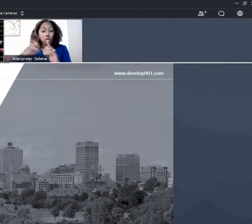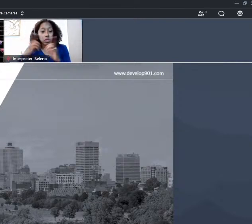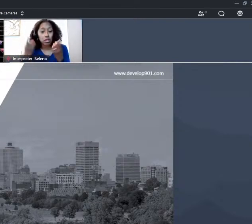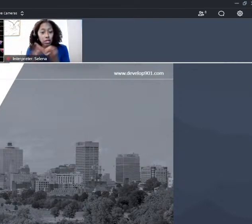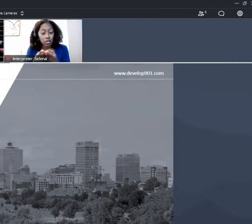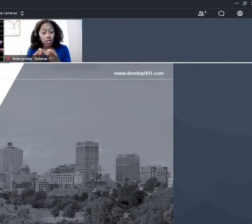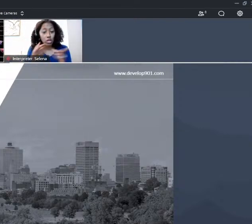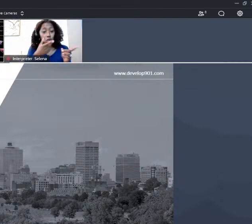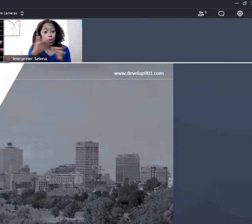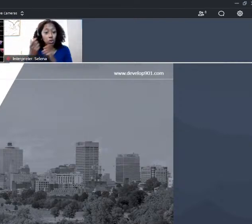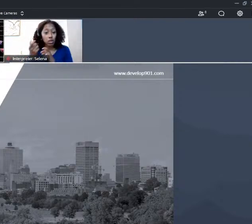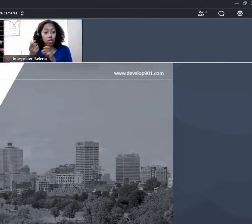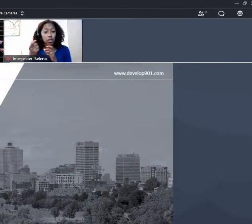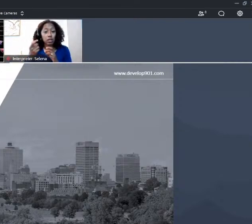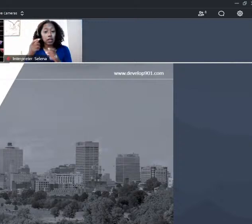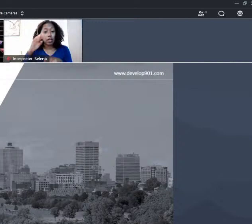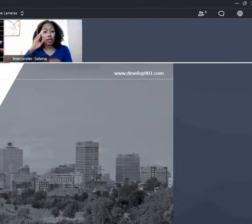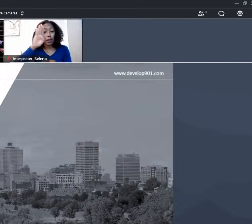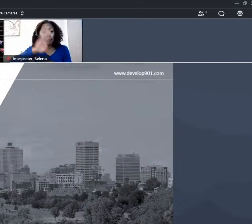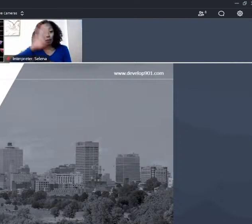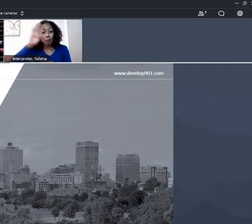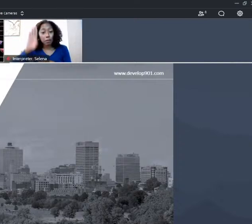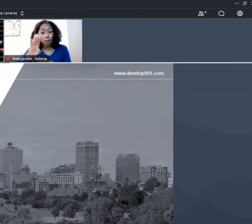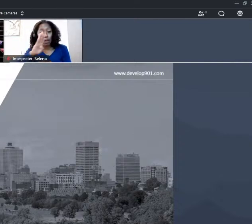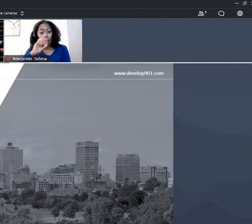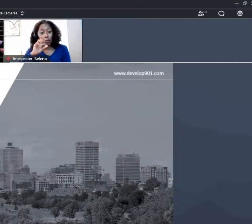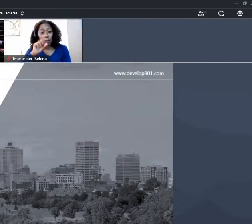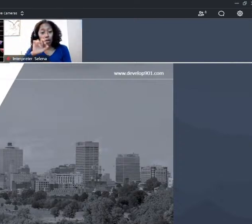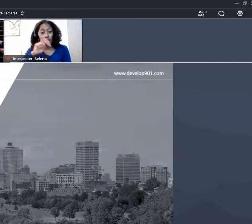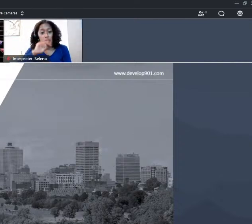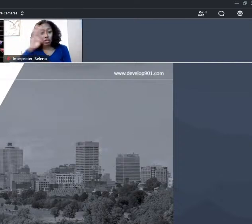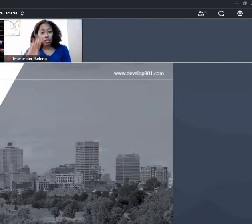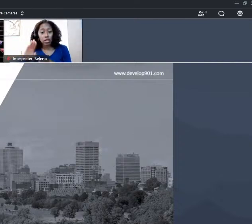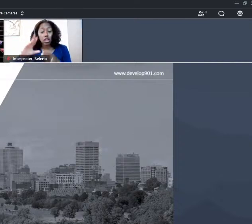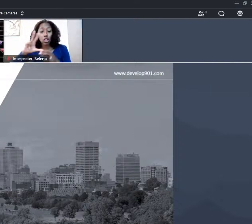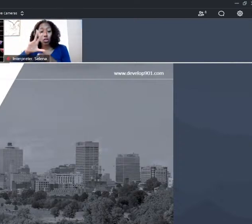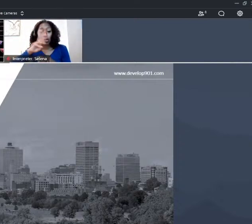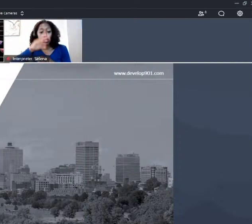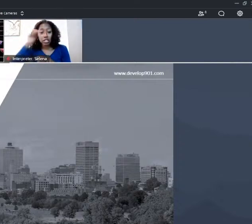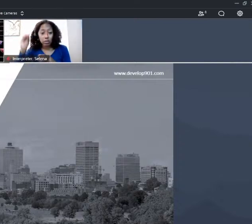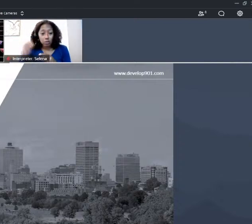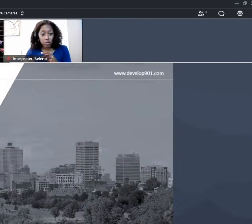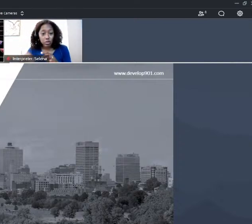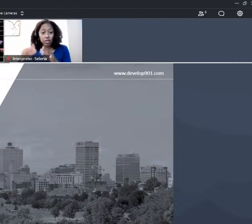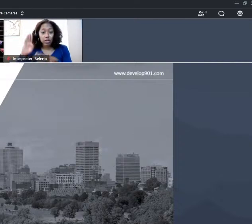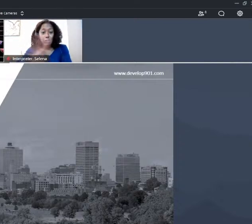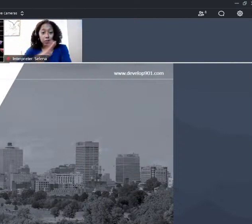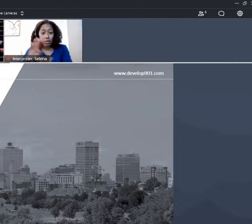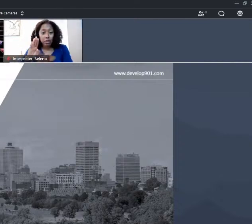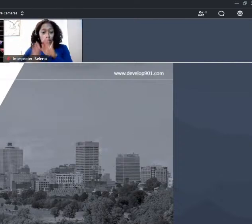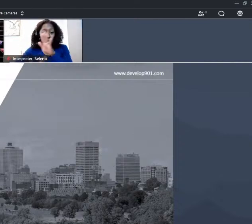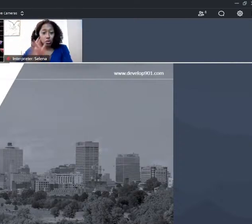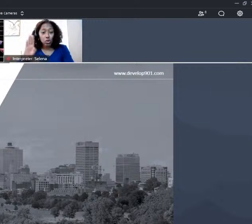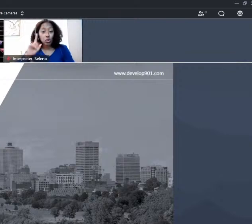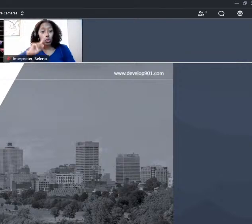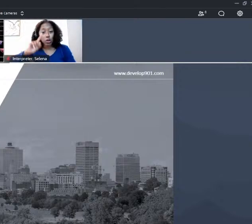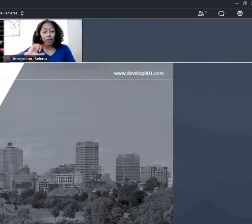quick statistic, in Boston, 36% of the city's residential growth was in established historical districts.